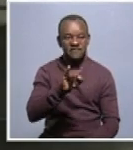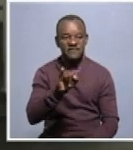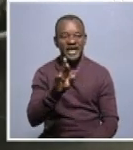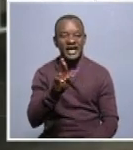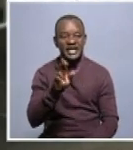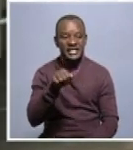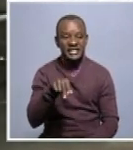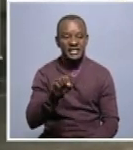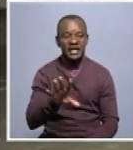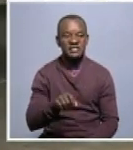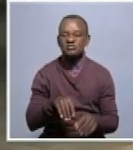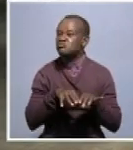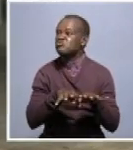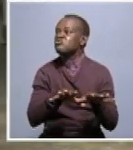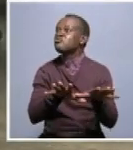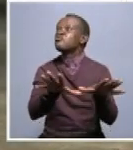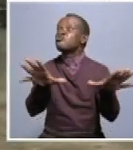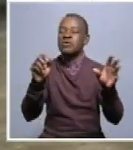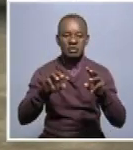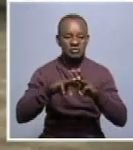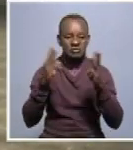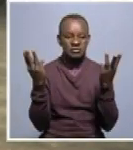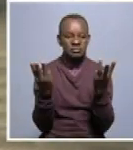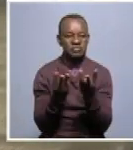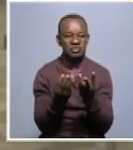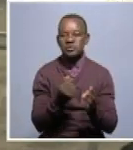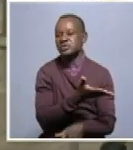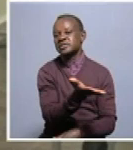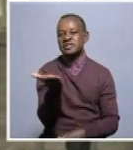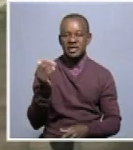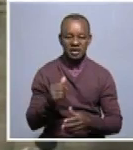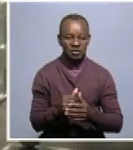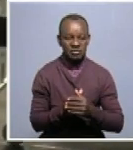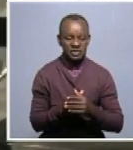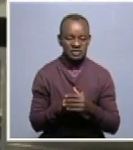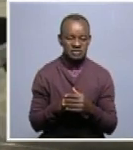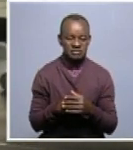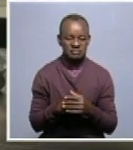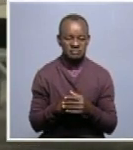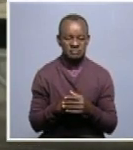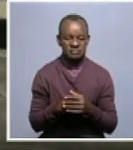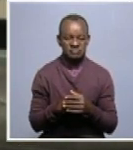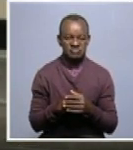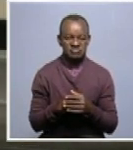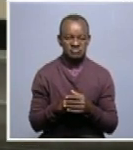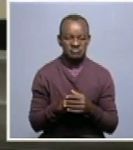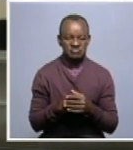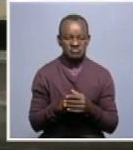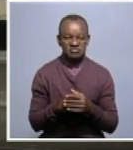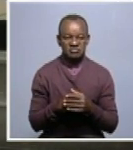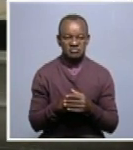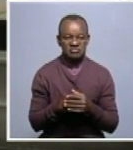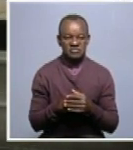been determined that this variant is more transmissible among the